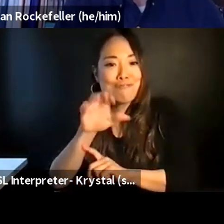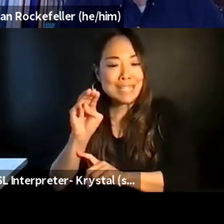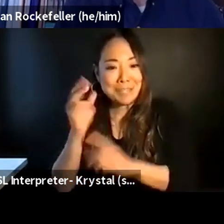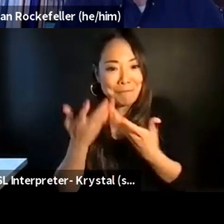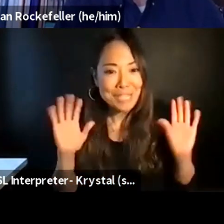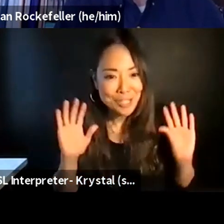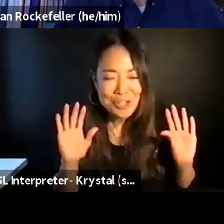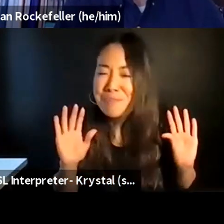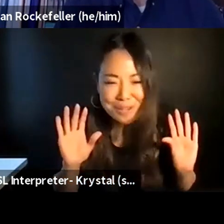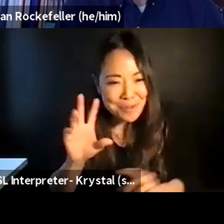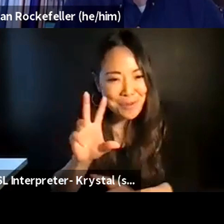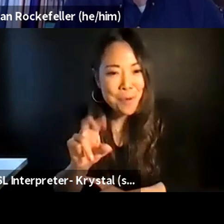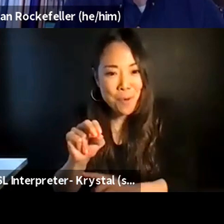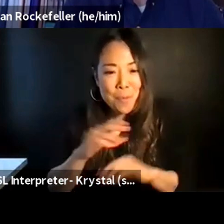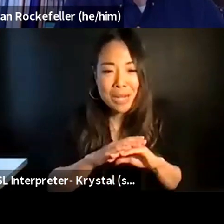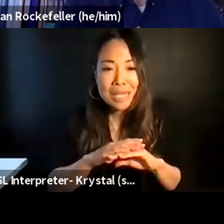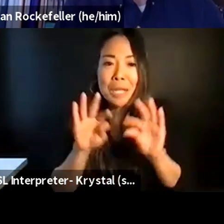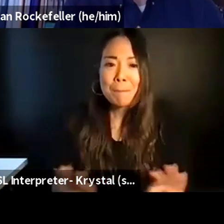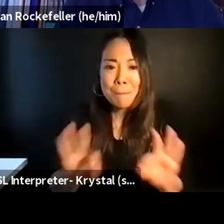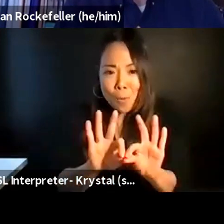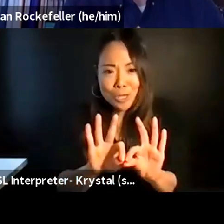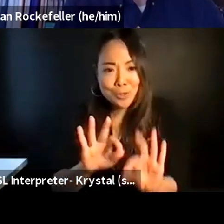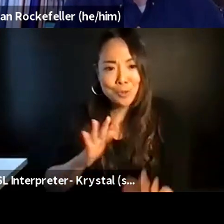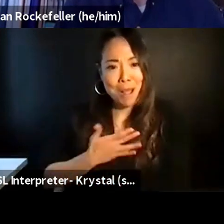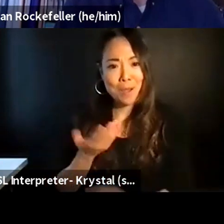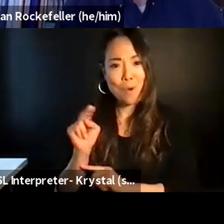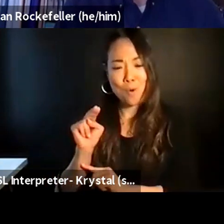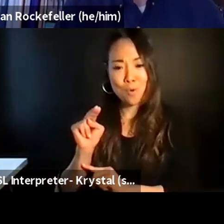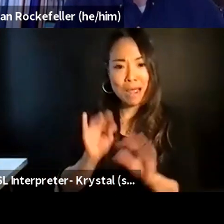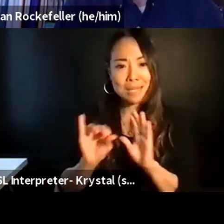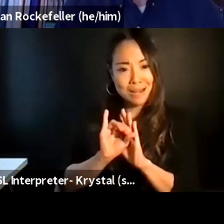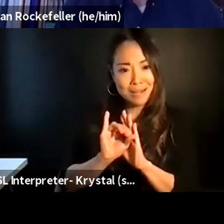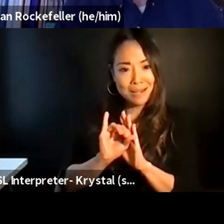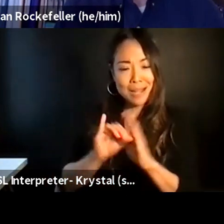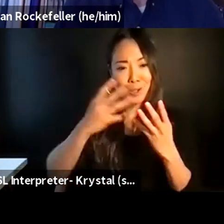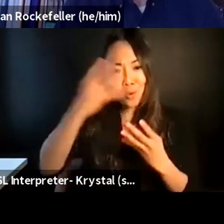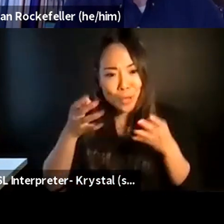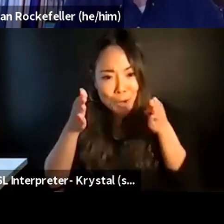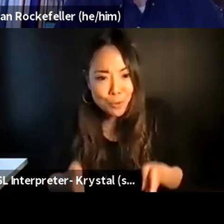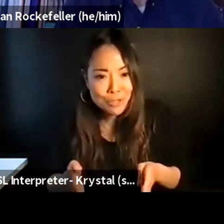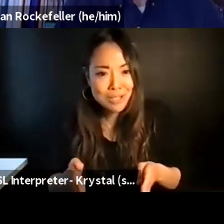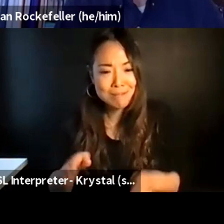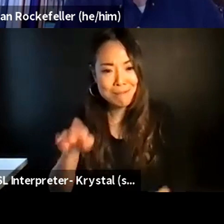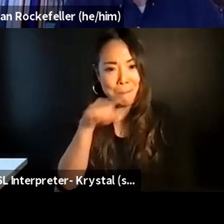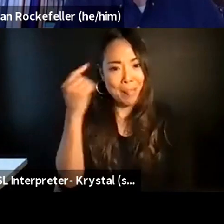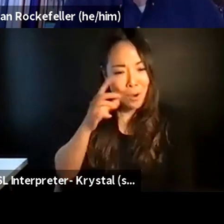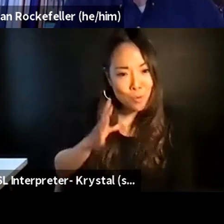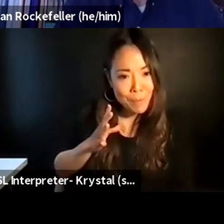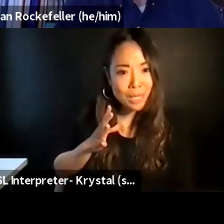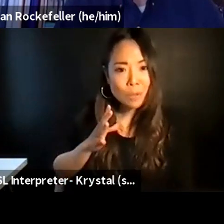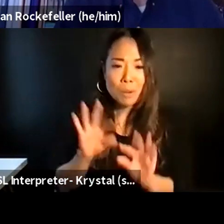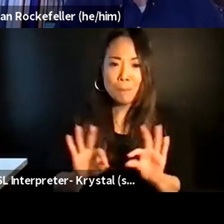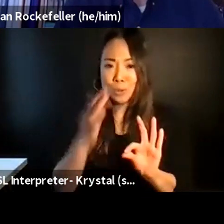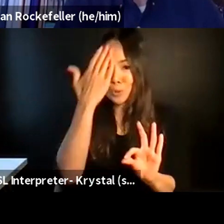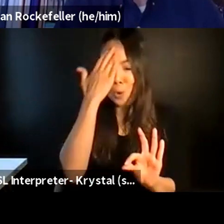be able to learn more about those that came before me. So I think the ability to have that access to, folks who have been in the fight longer, I